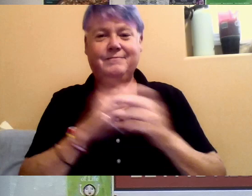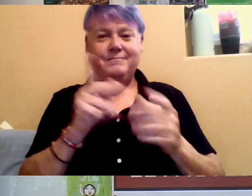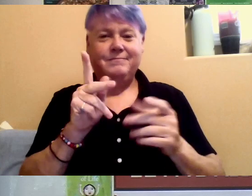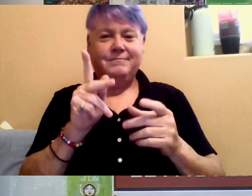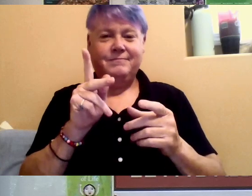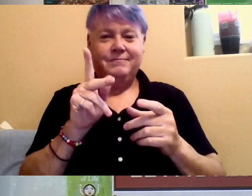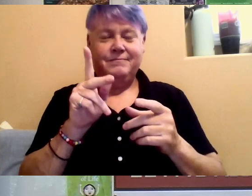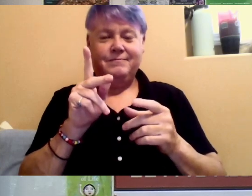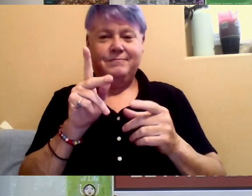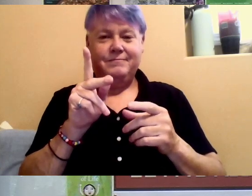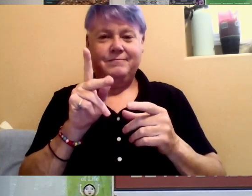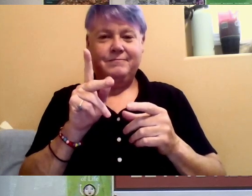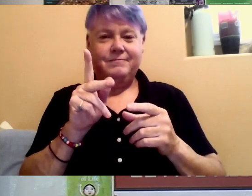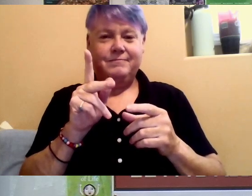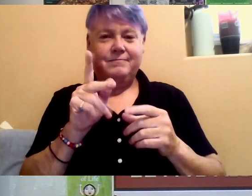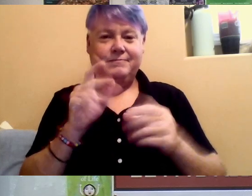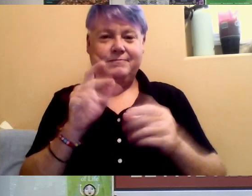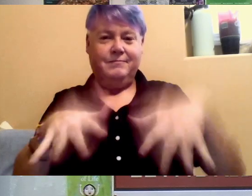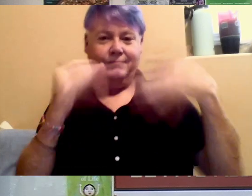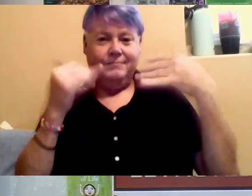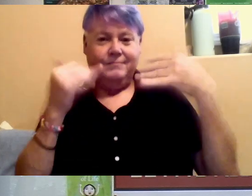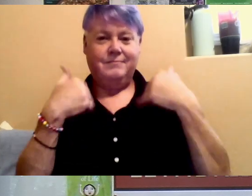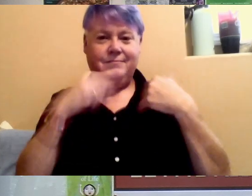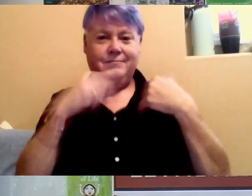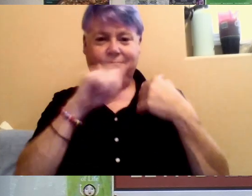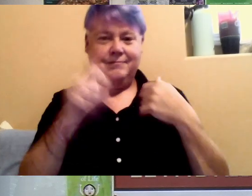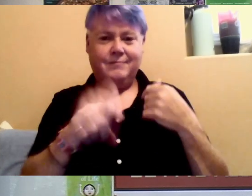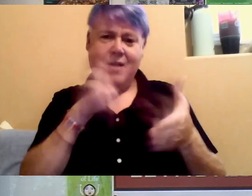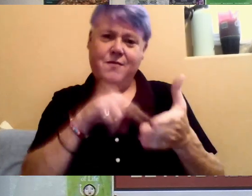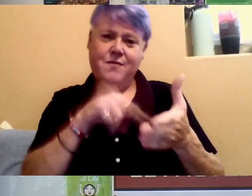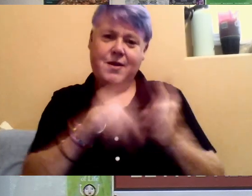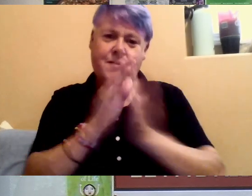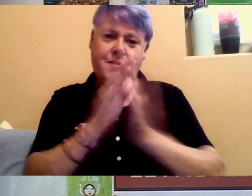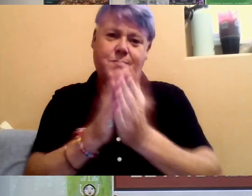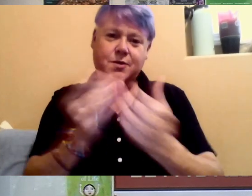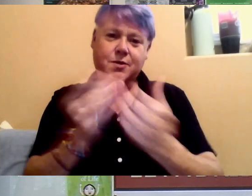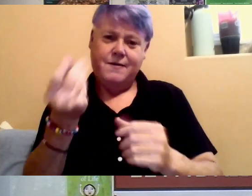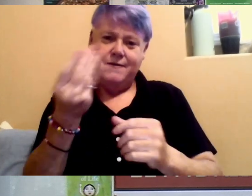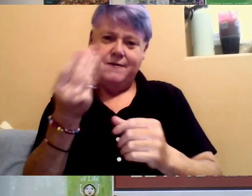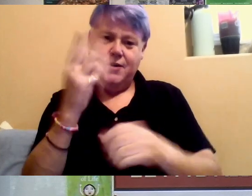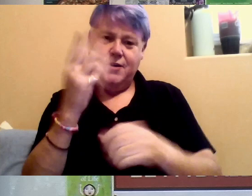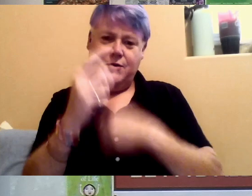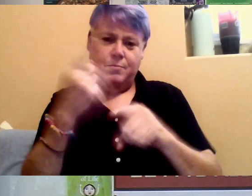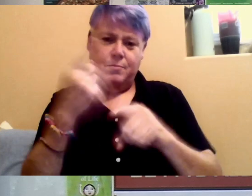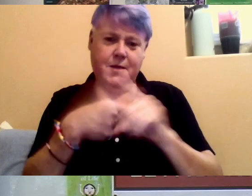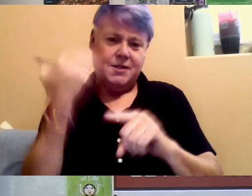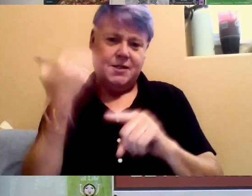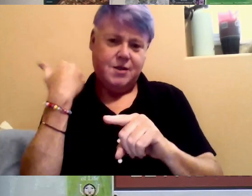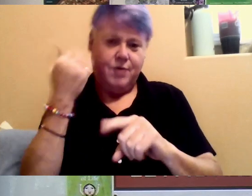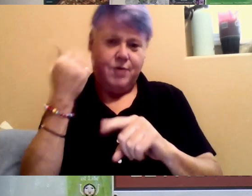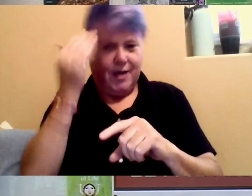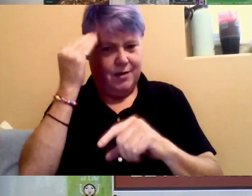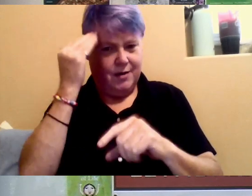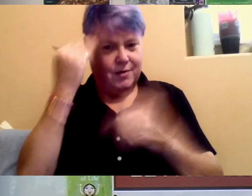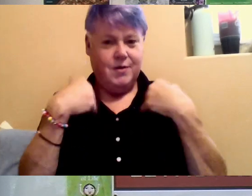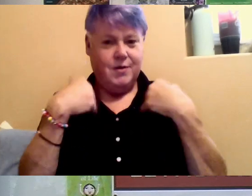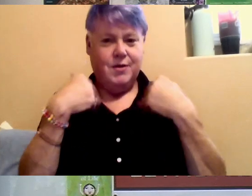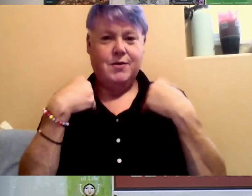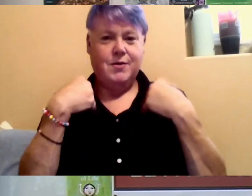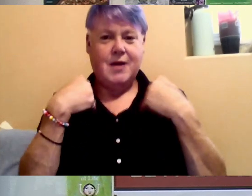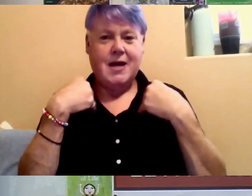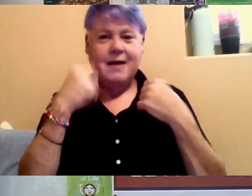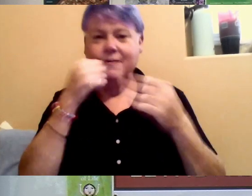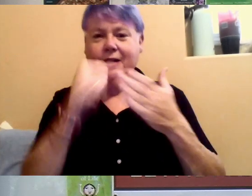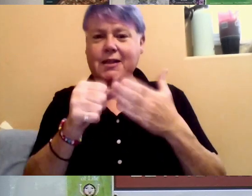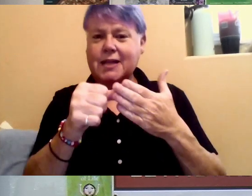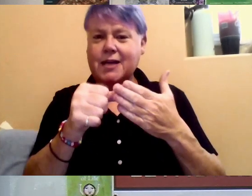for you. She wrote, I read this book several months ago. I loved it. I know you have a forward letter to the reader, but could